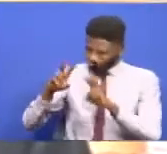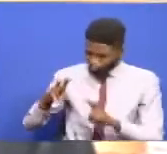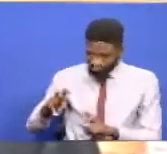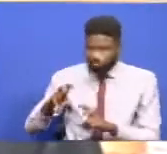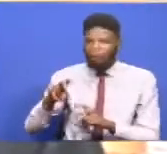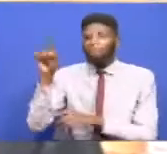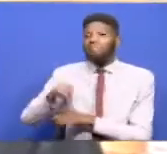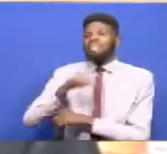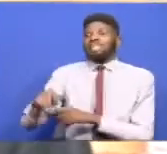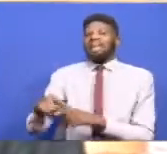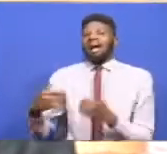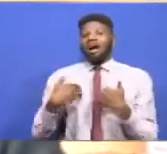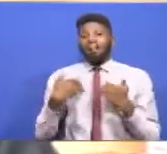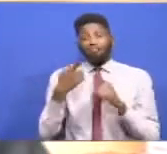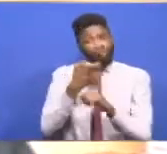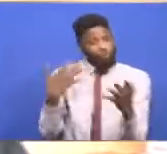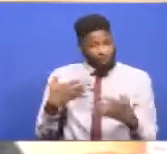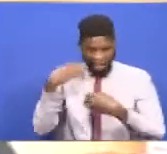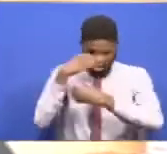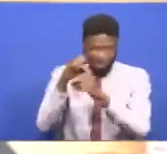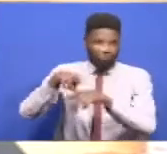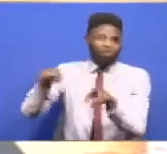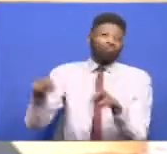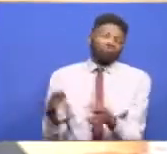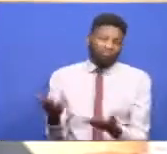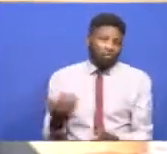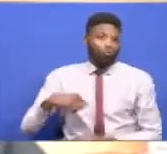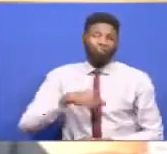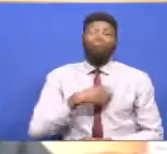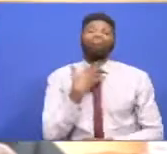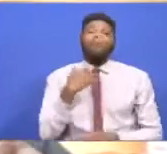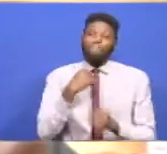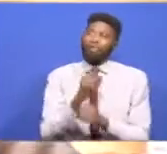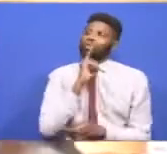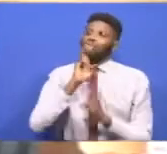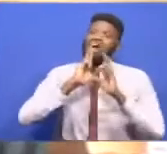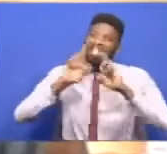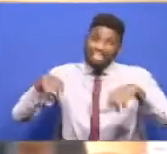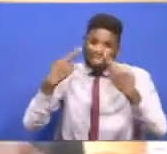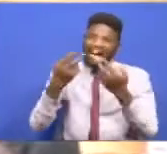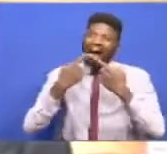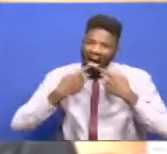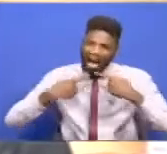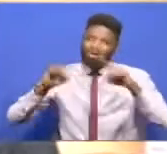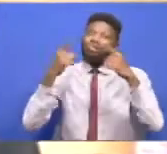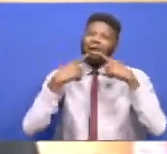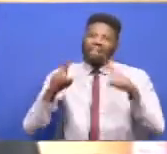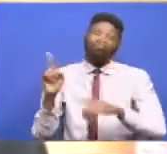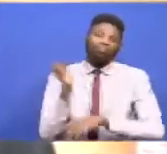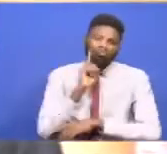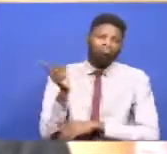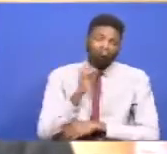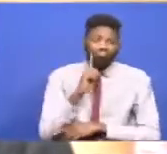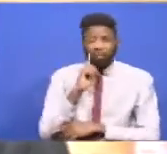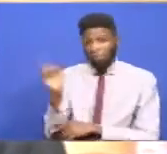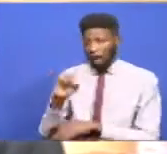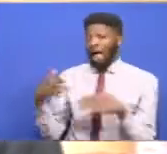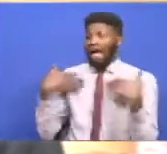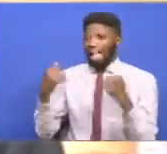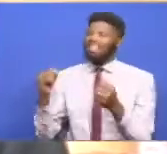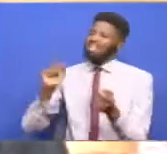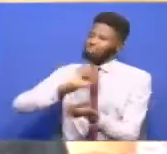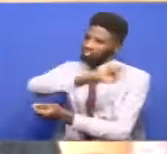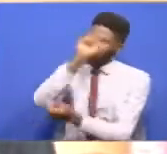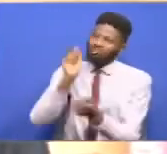laboratory. We want to make sure that the results that are announced on a daily basis by the Ministry of Health are accurate